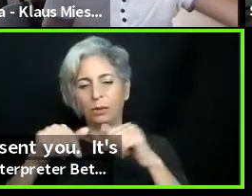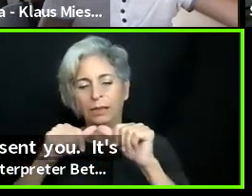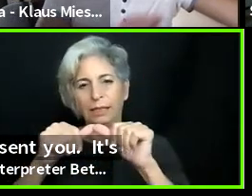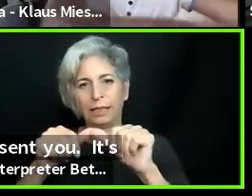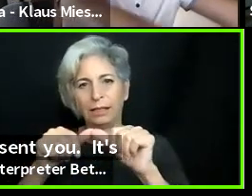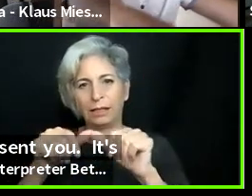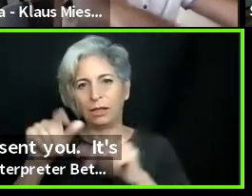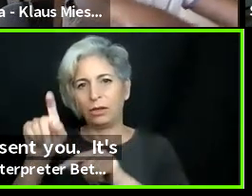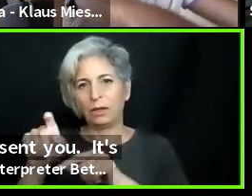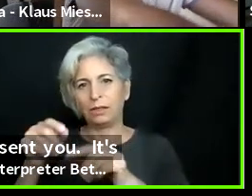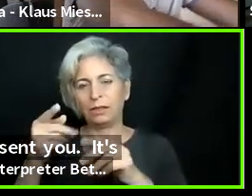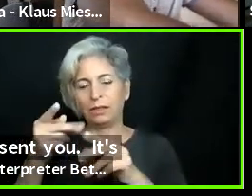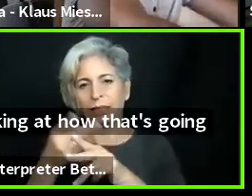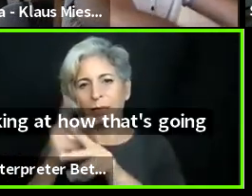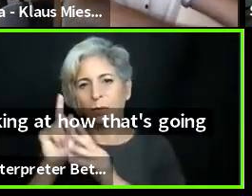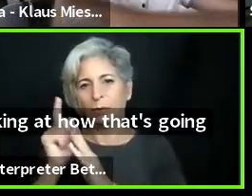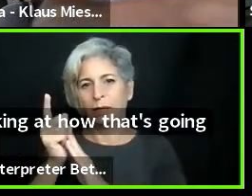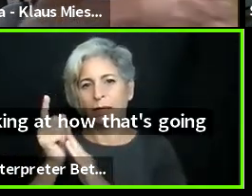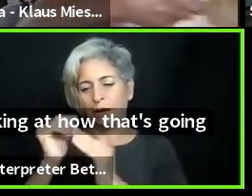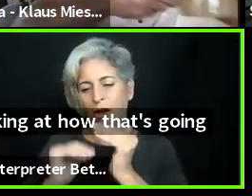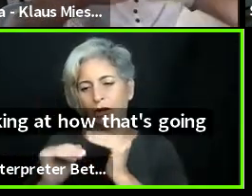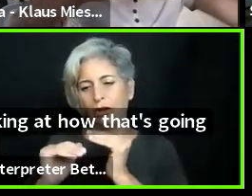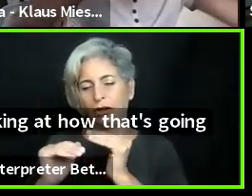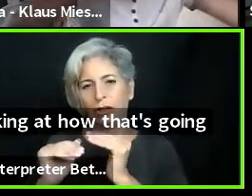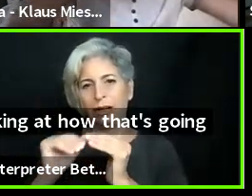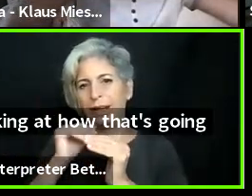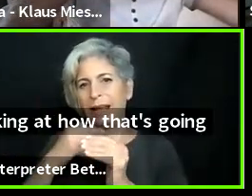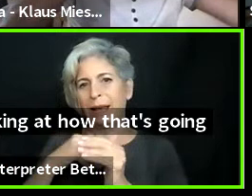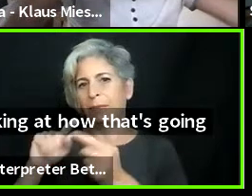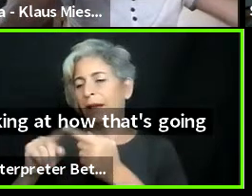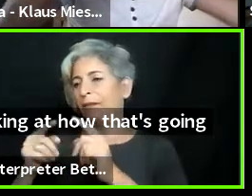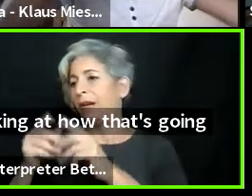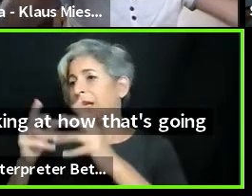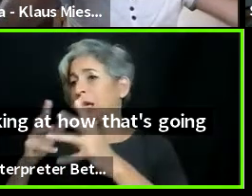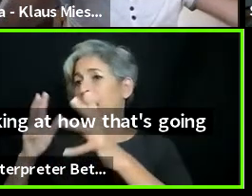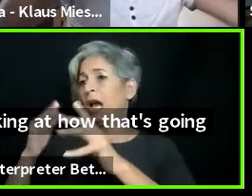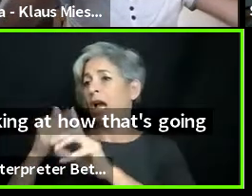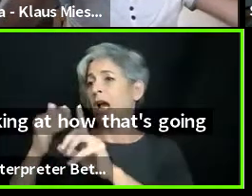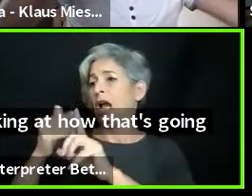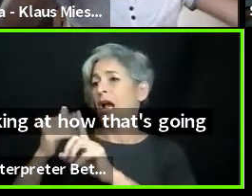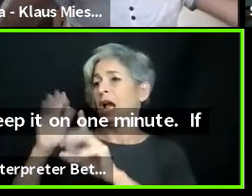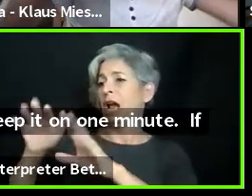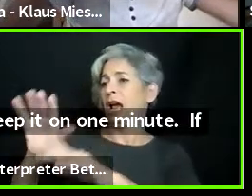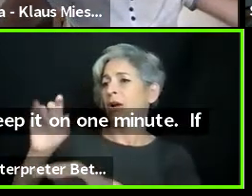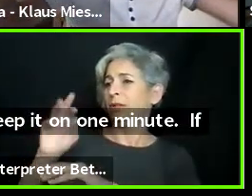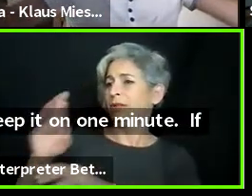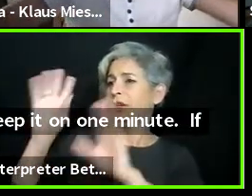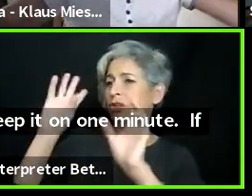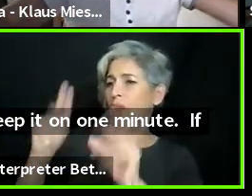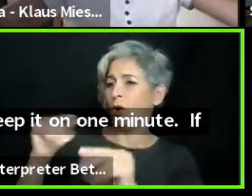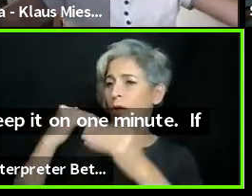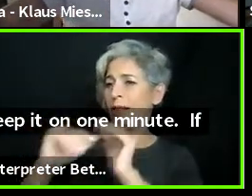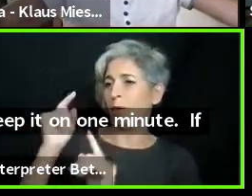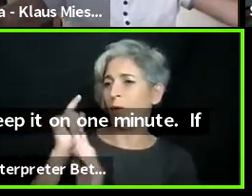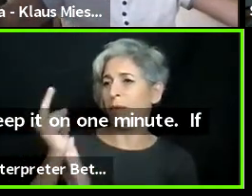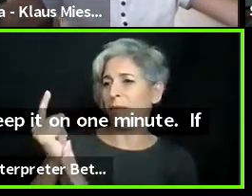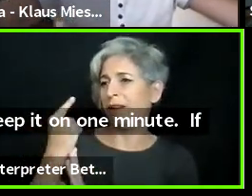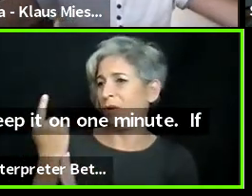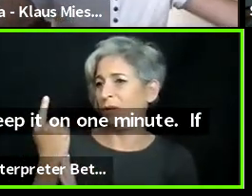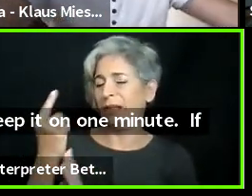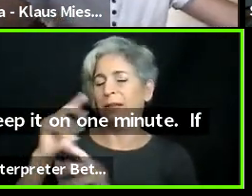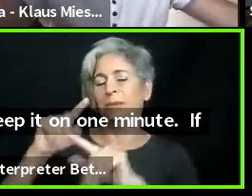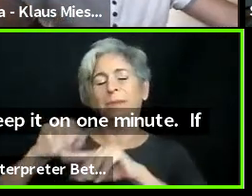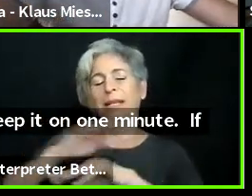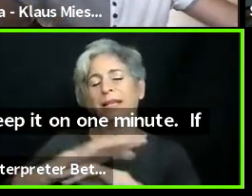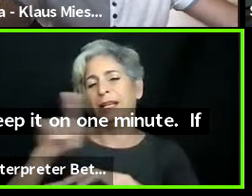You've got to keep it on 1 minute. If not, my colleagues are going to be like, oh, Christopher. So I'm counting on